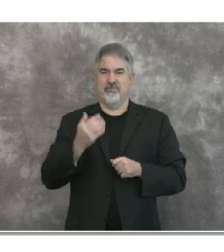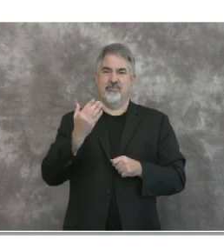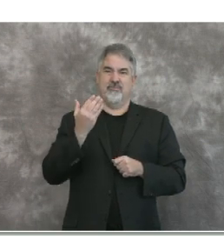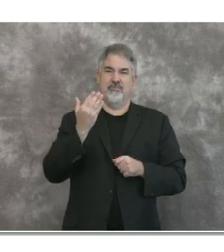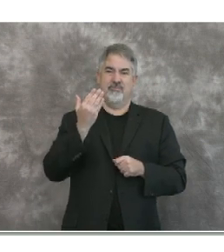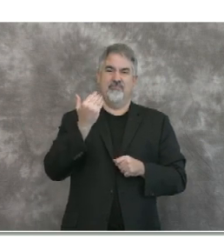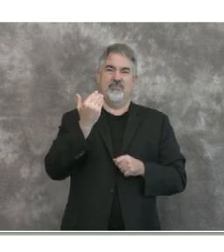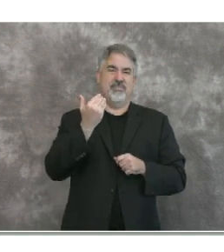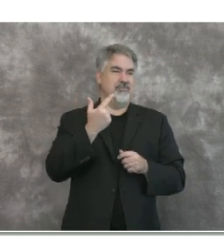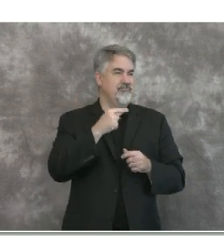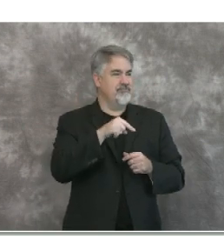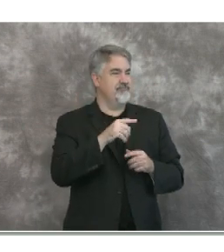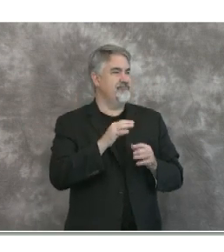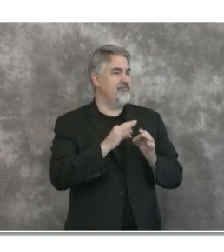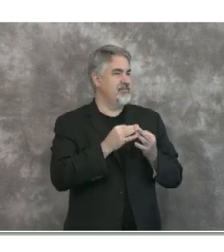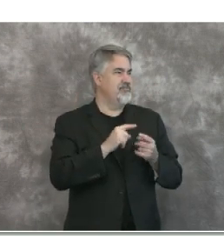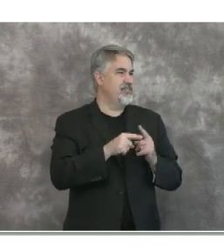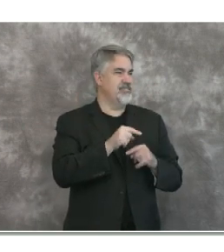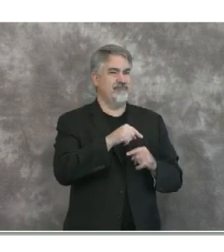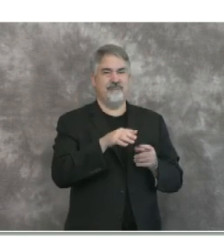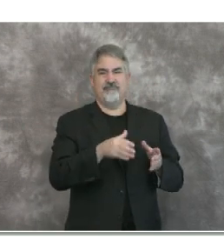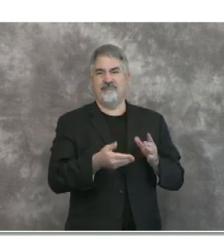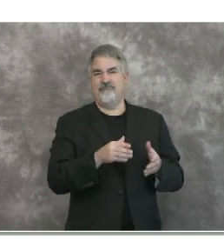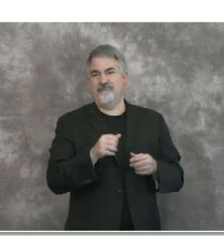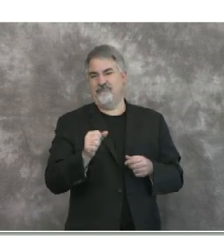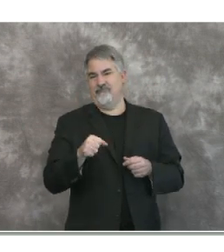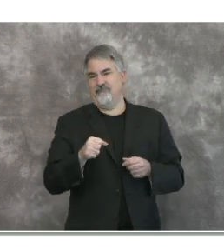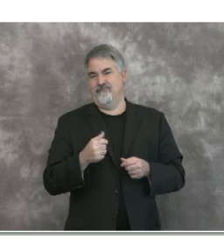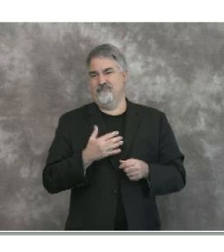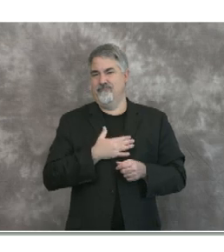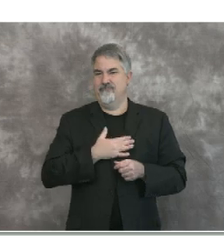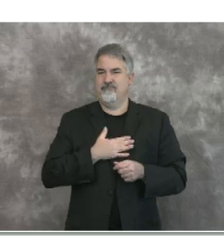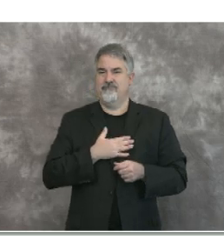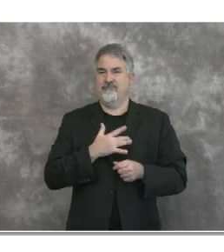who have been struck by this, and we extend our deepest condolences and